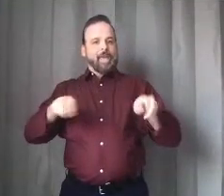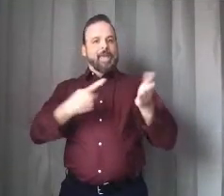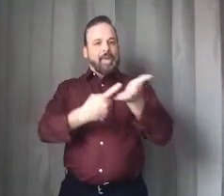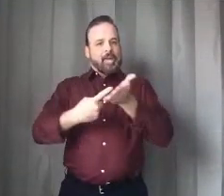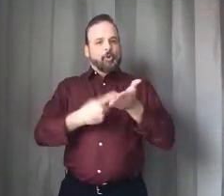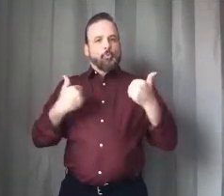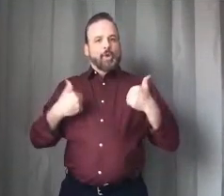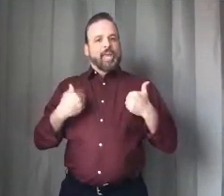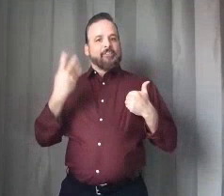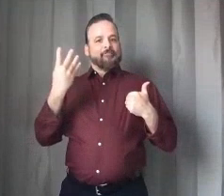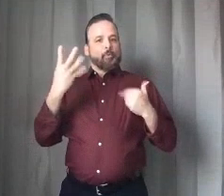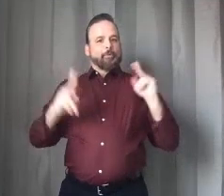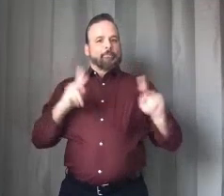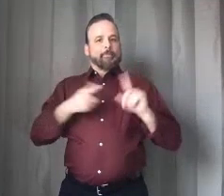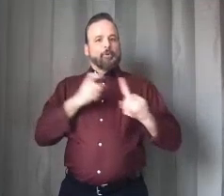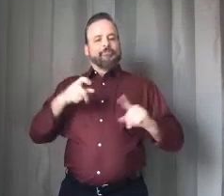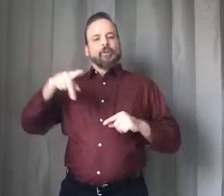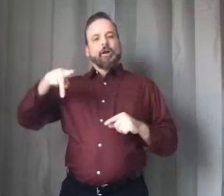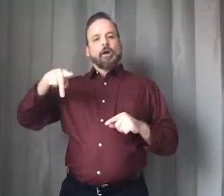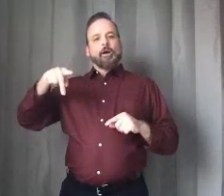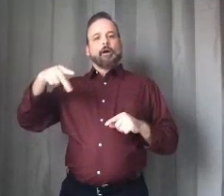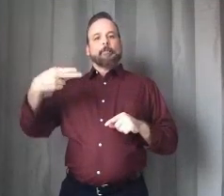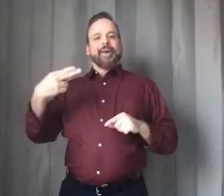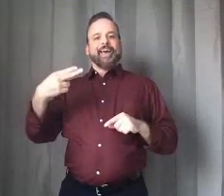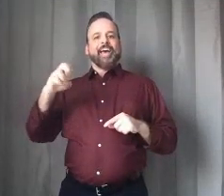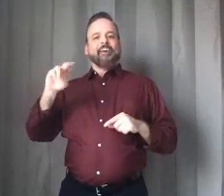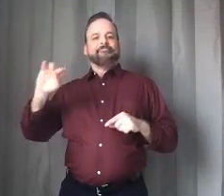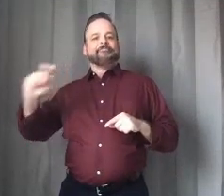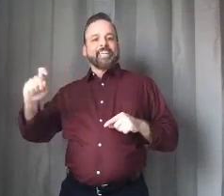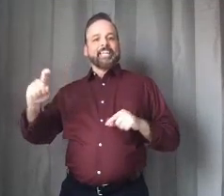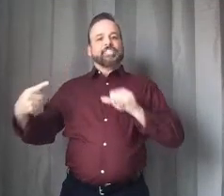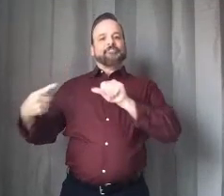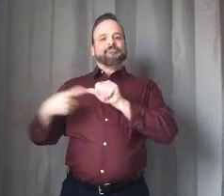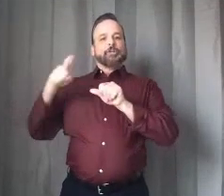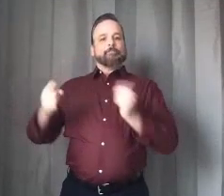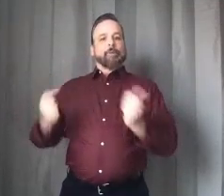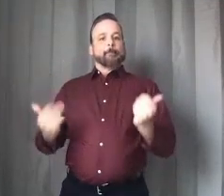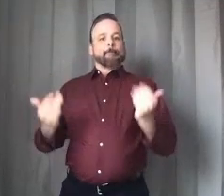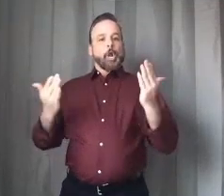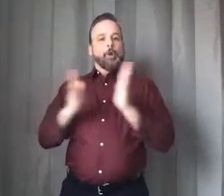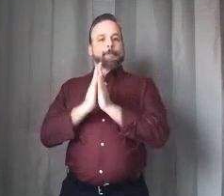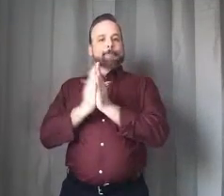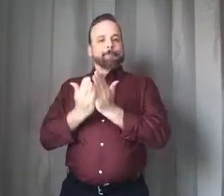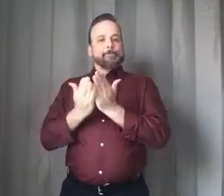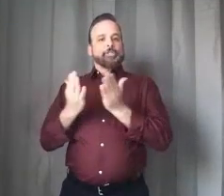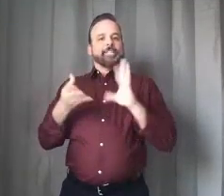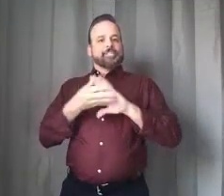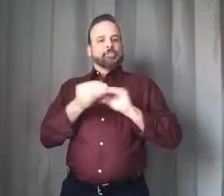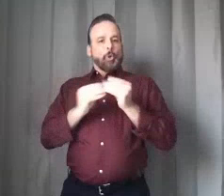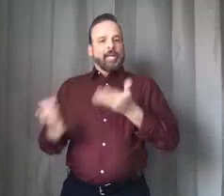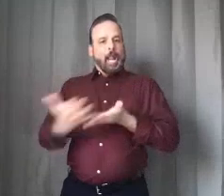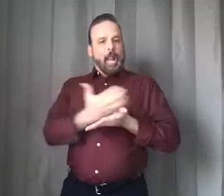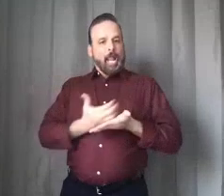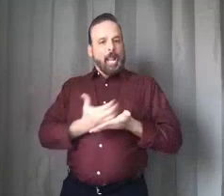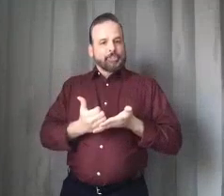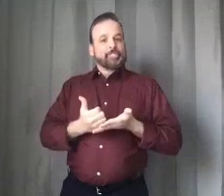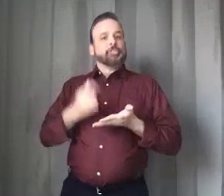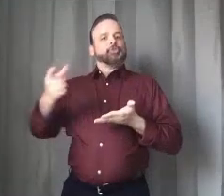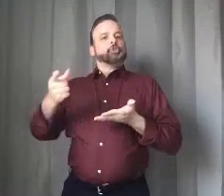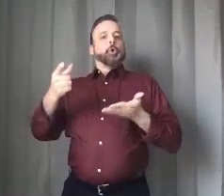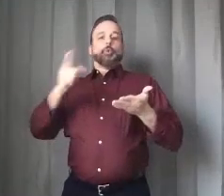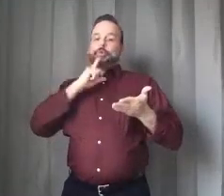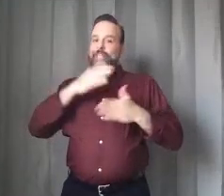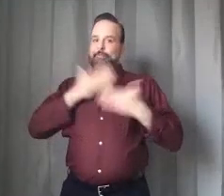four contributors from the Phoenix First Must Burn anthology. We're so glad to be here with you. And so what we're going to do, we're going to introduce